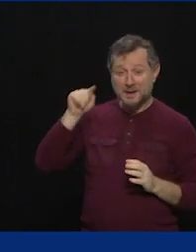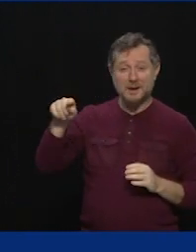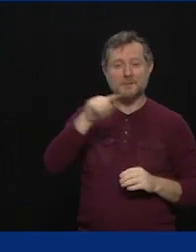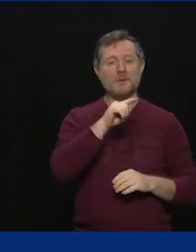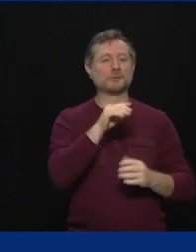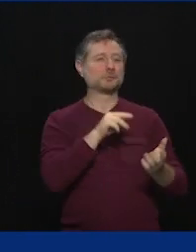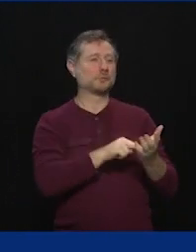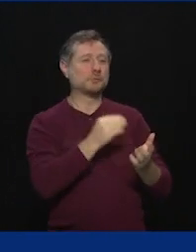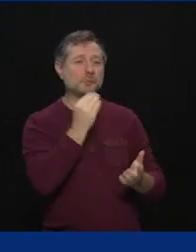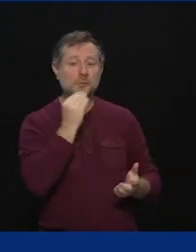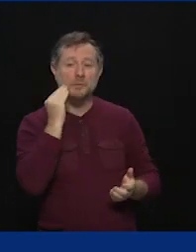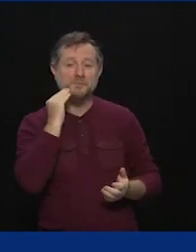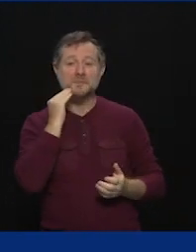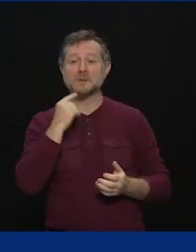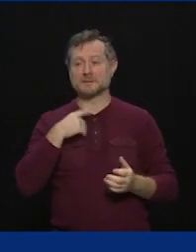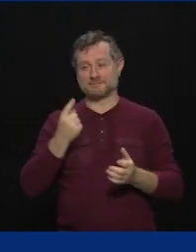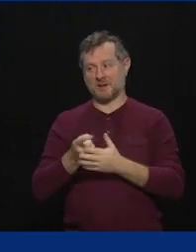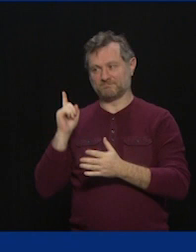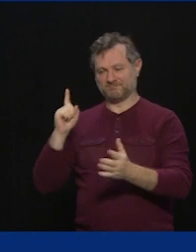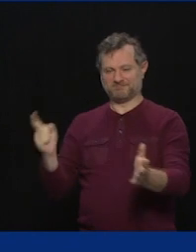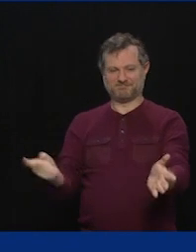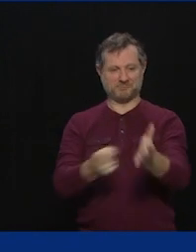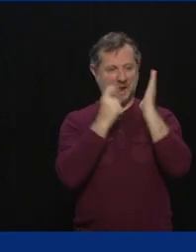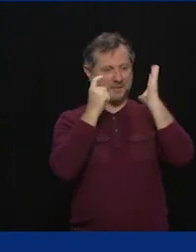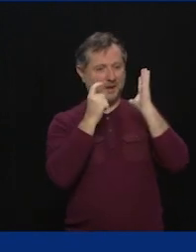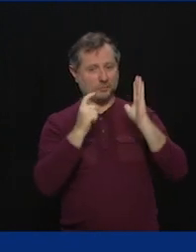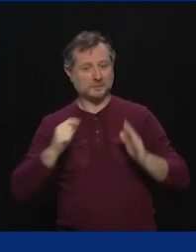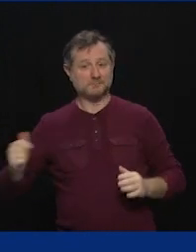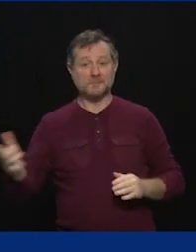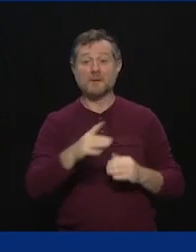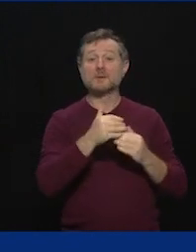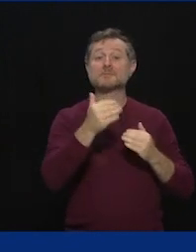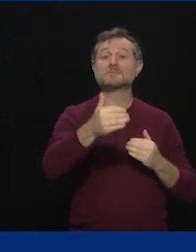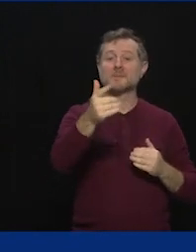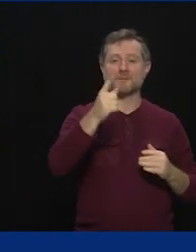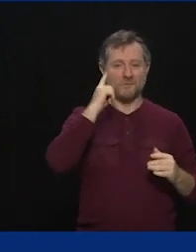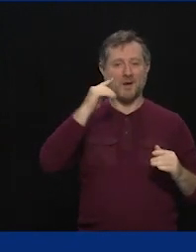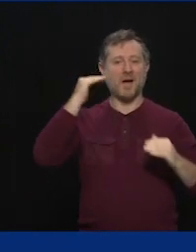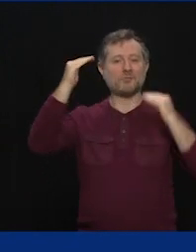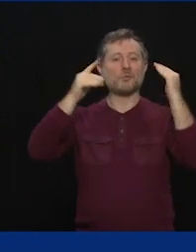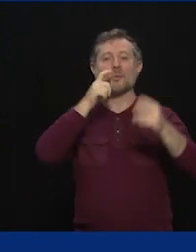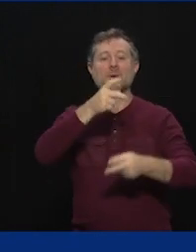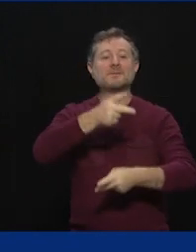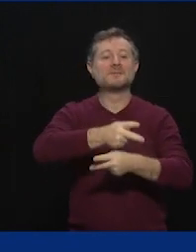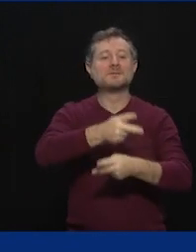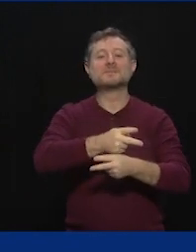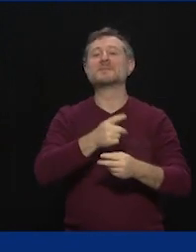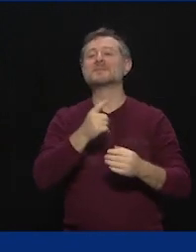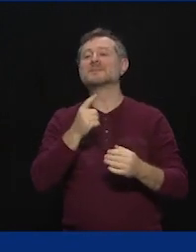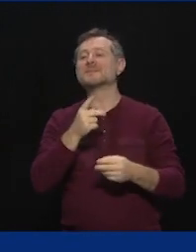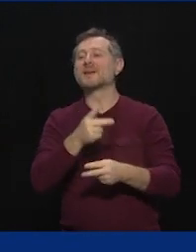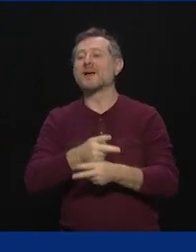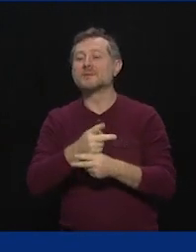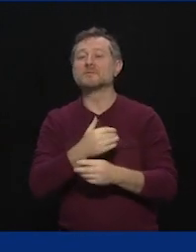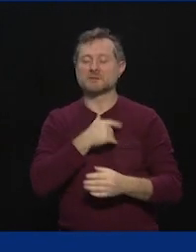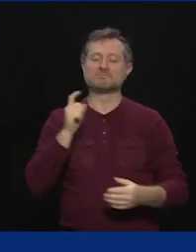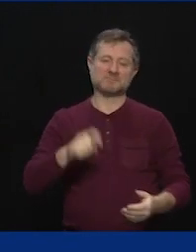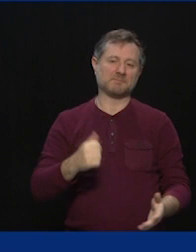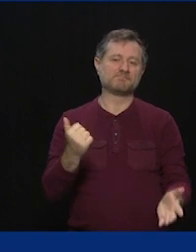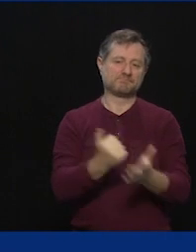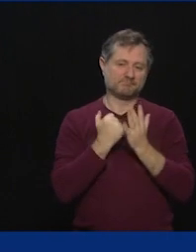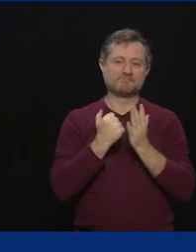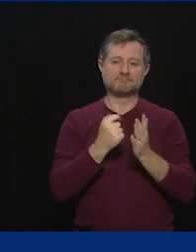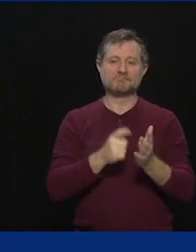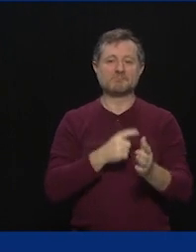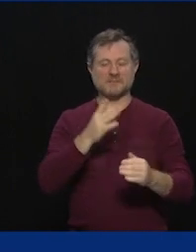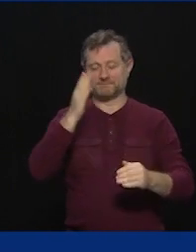one coming October 7th that adult care facilities have to be vaccinated by October 7th. And this is a good